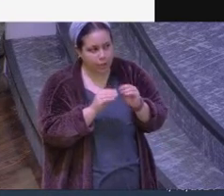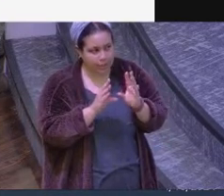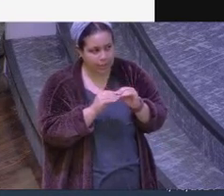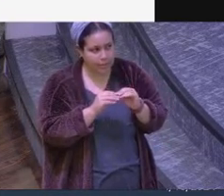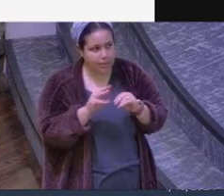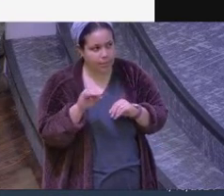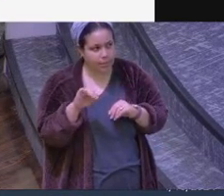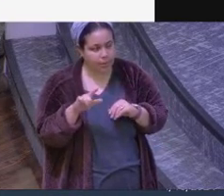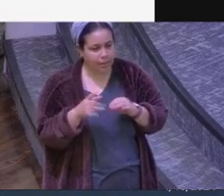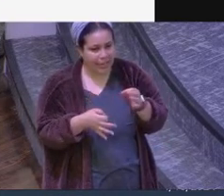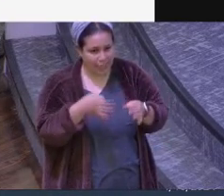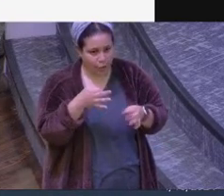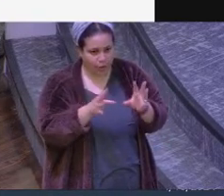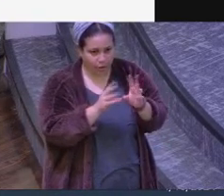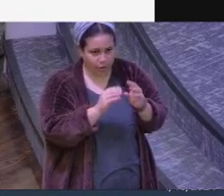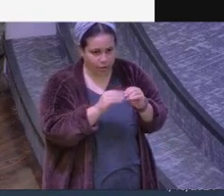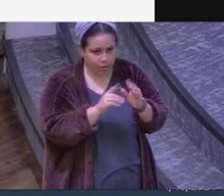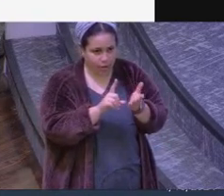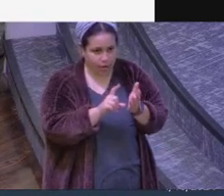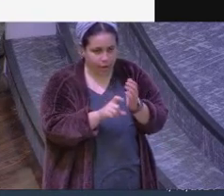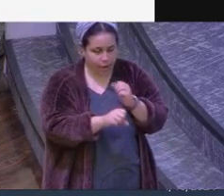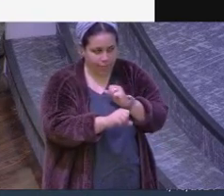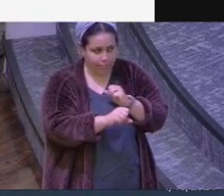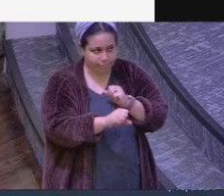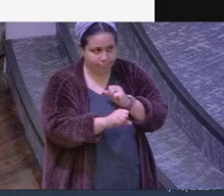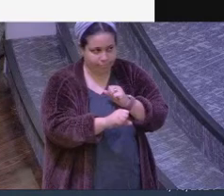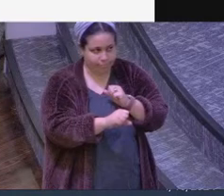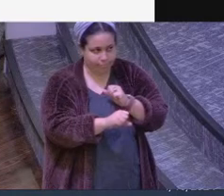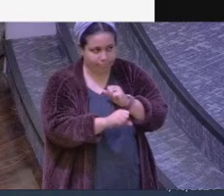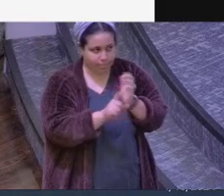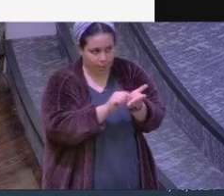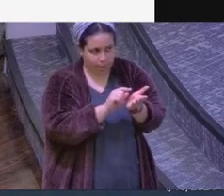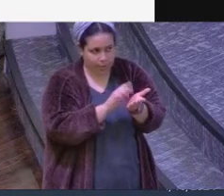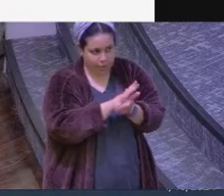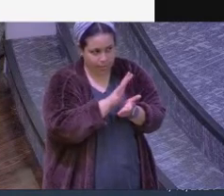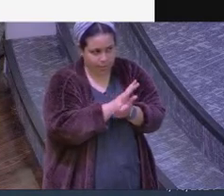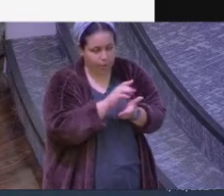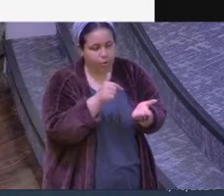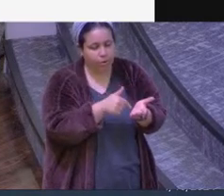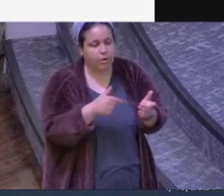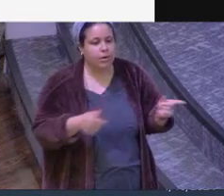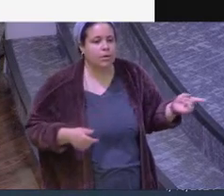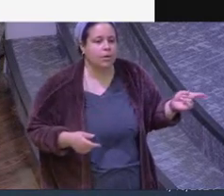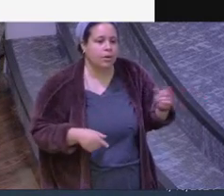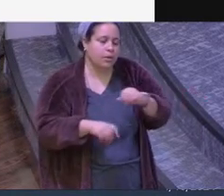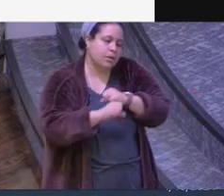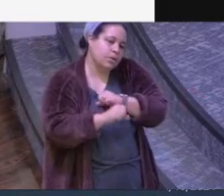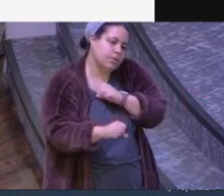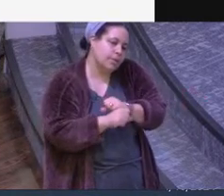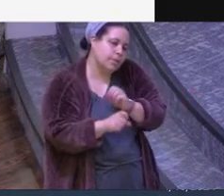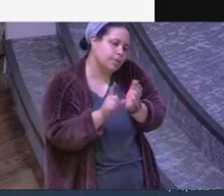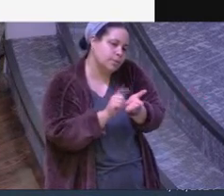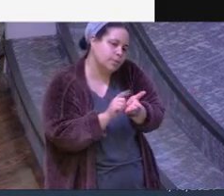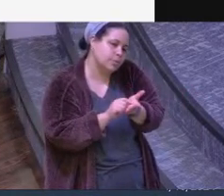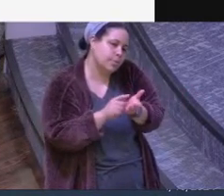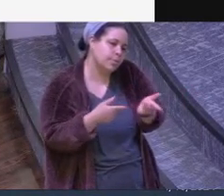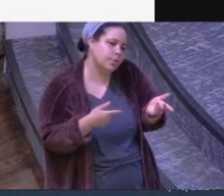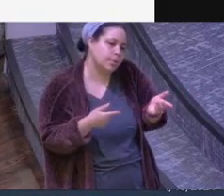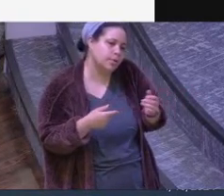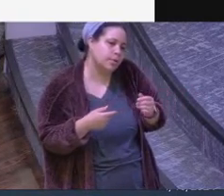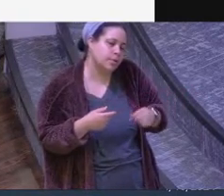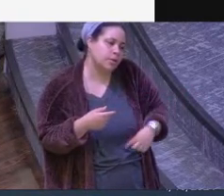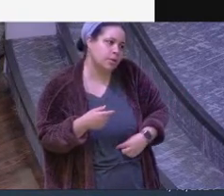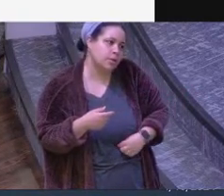hearings. We'll advertise in the paper. I think tentatively we're looking at, and again, this is, I think Ms. Palmer is going to send this out in the board